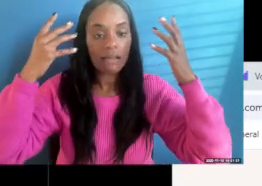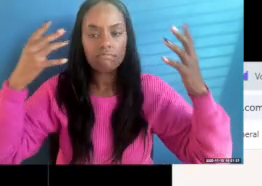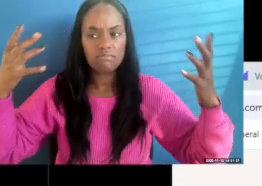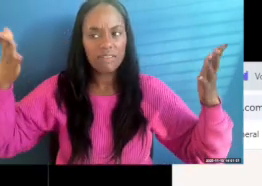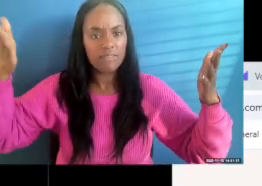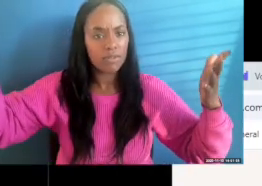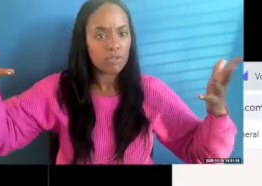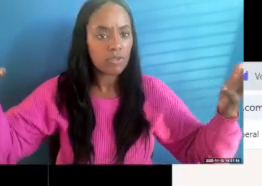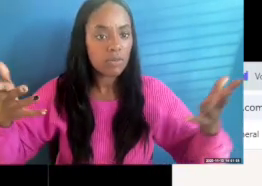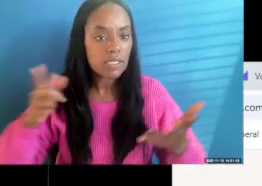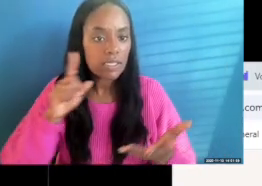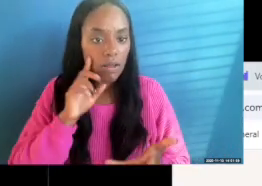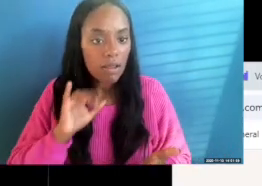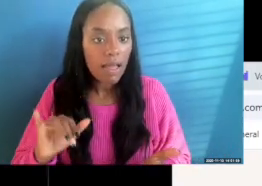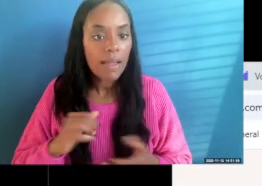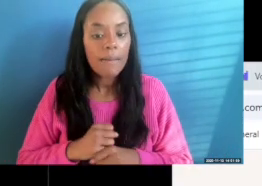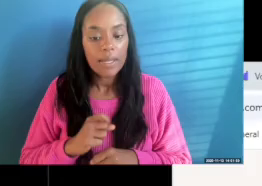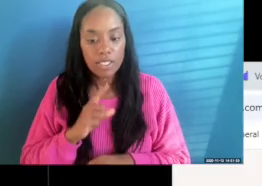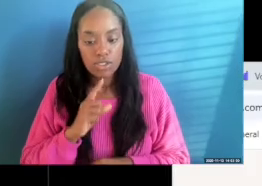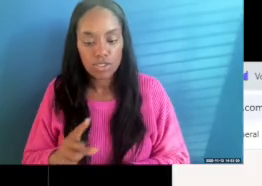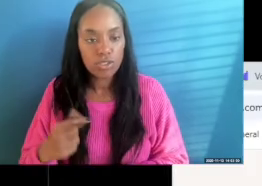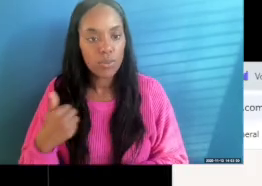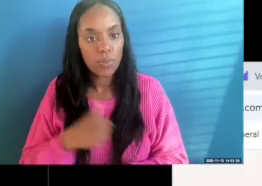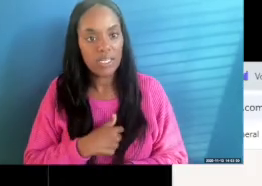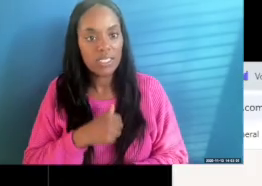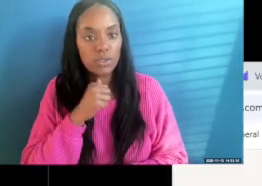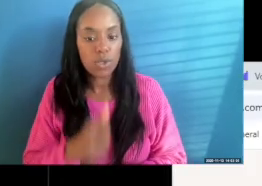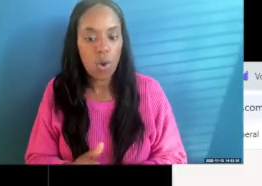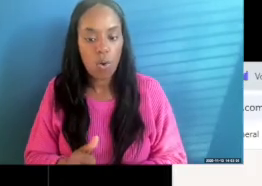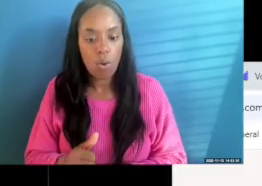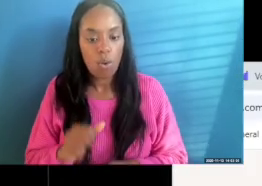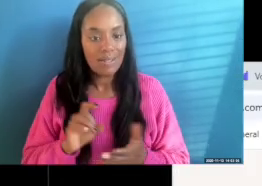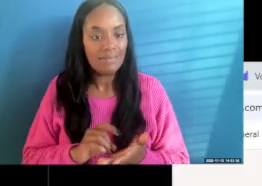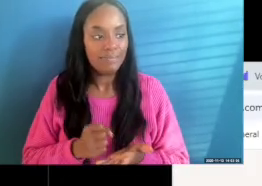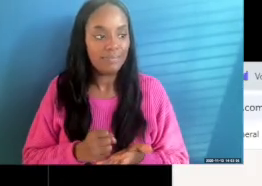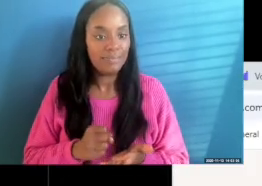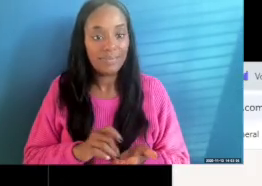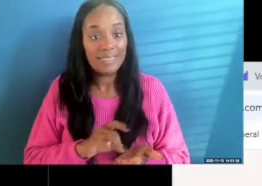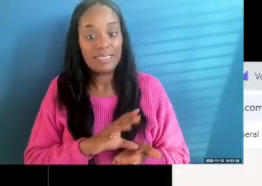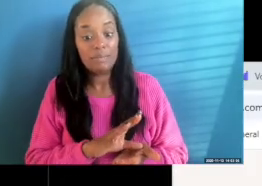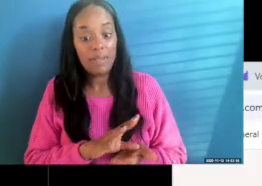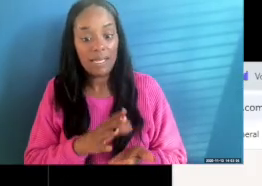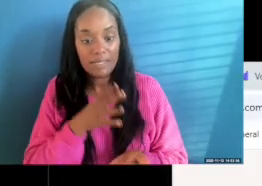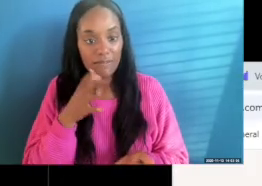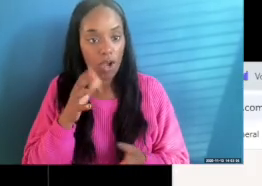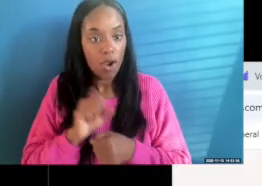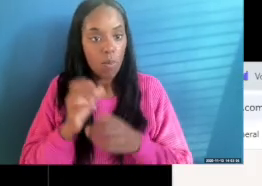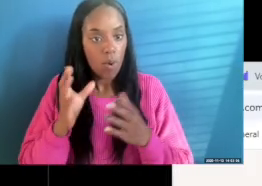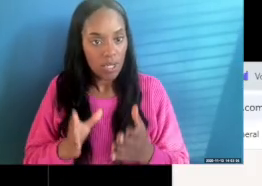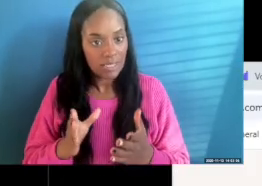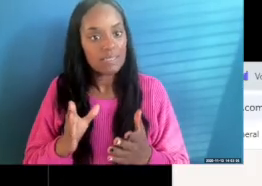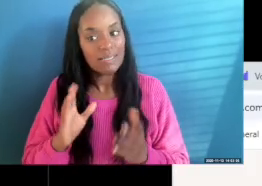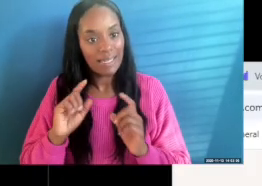the county that back to back has had the highest ag revenue in the nation. So I want you guys to take that